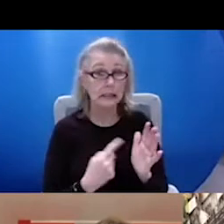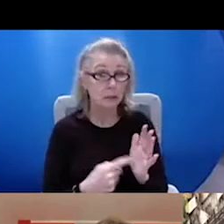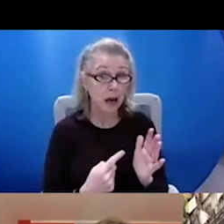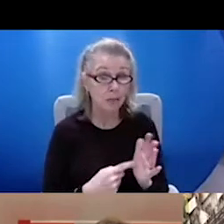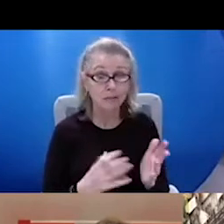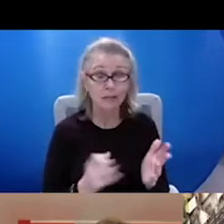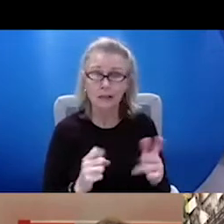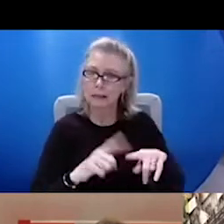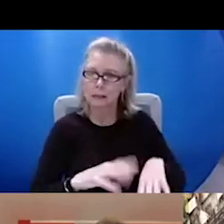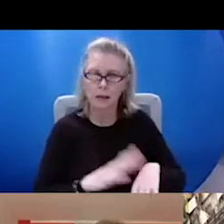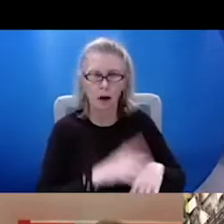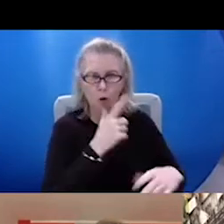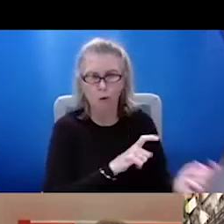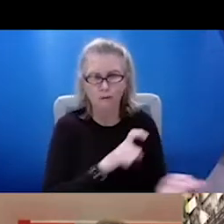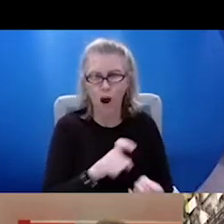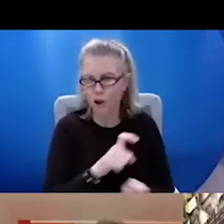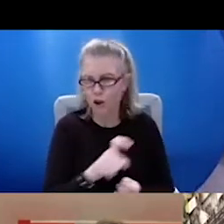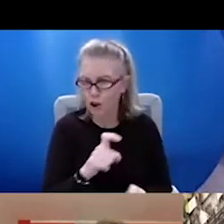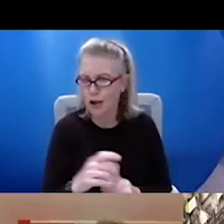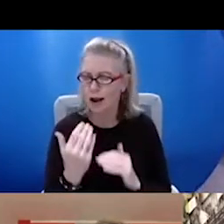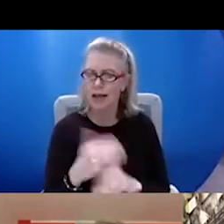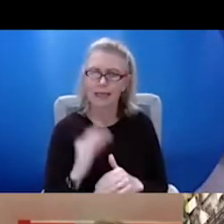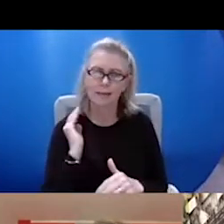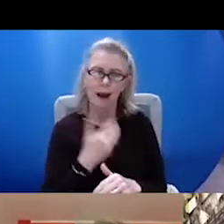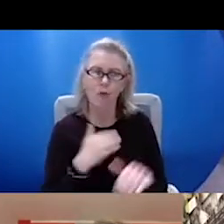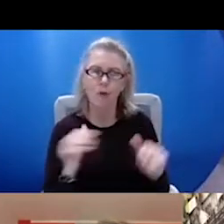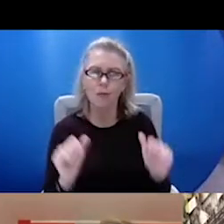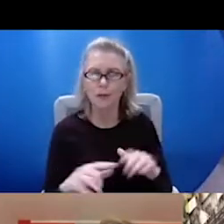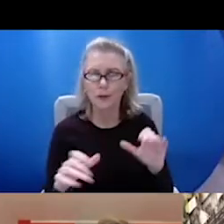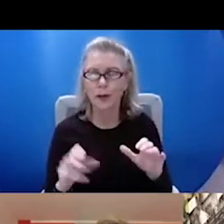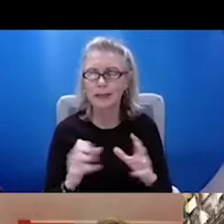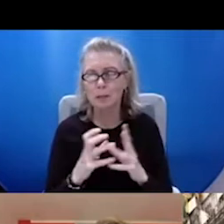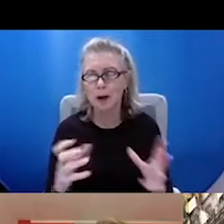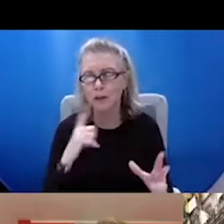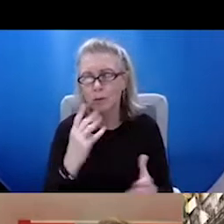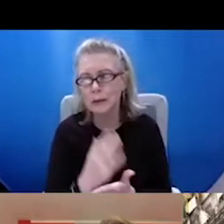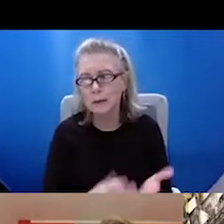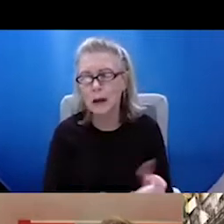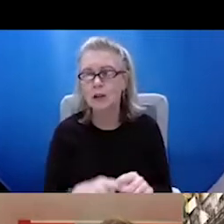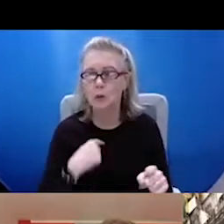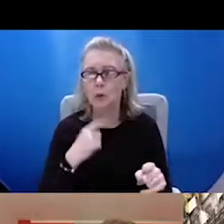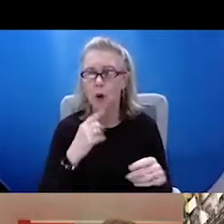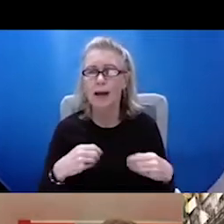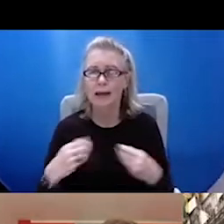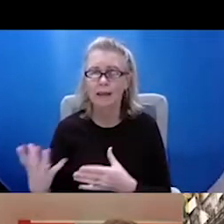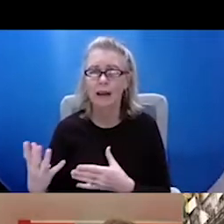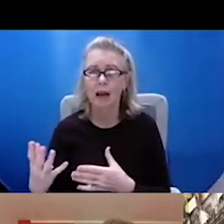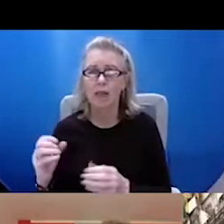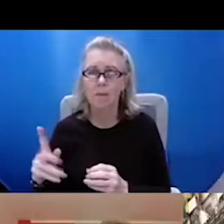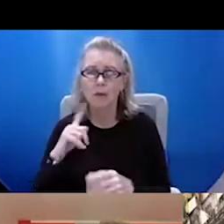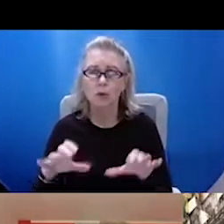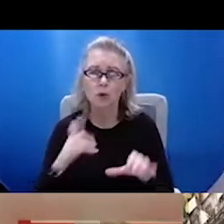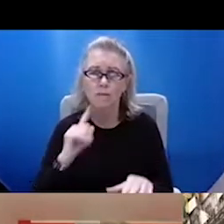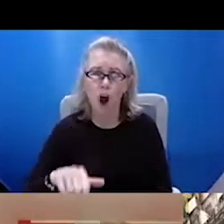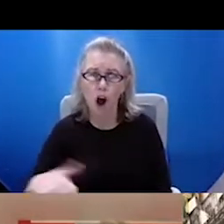dependent, limiting our capacity to do as much for some as we were given the opportunity to do for others.